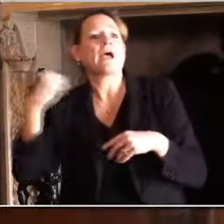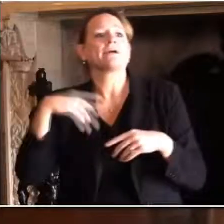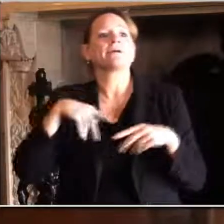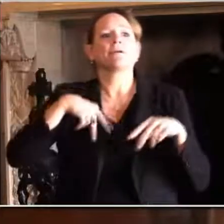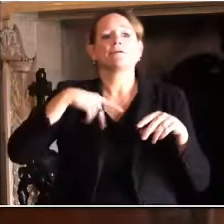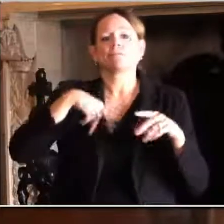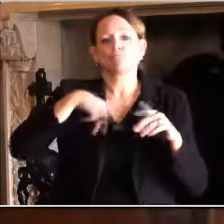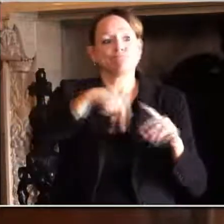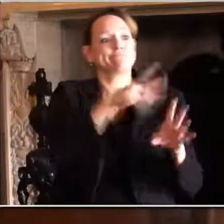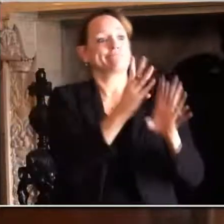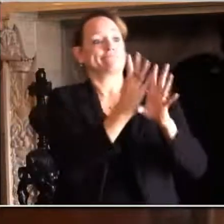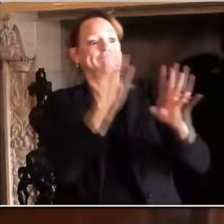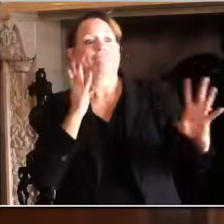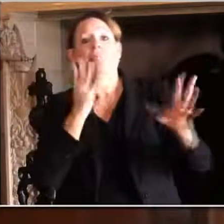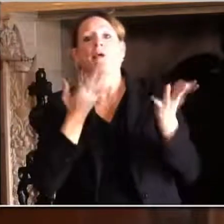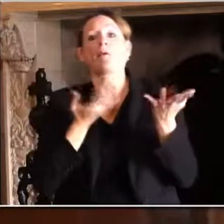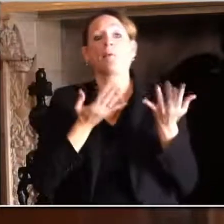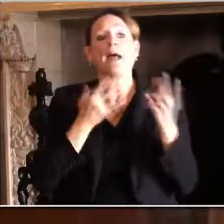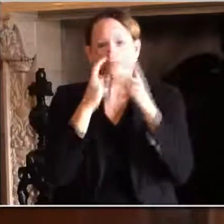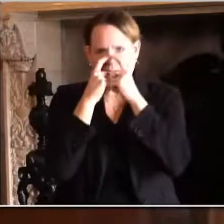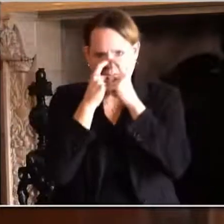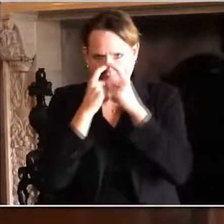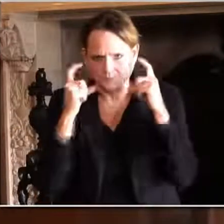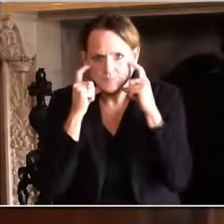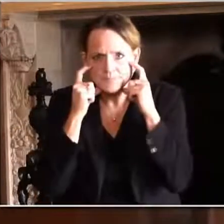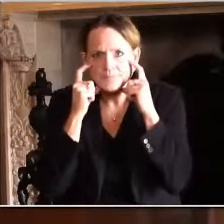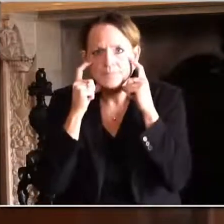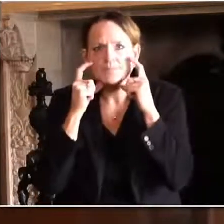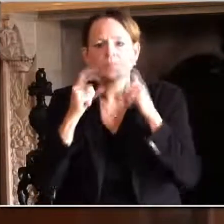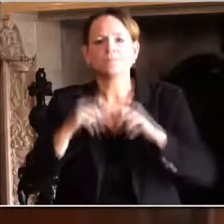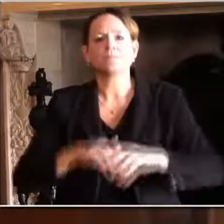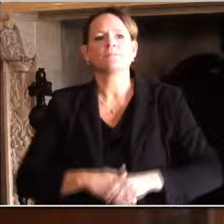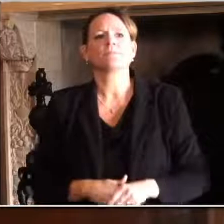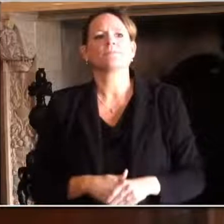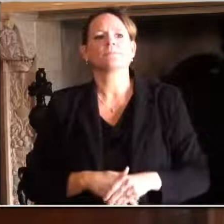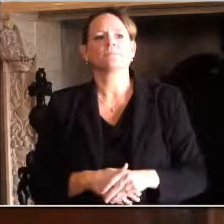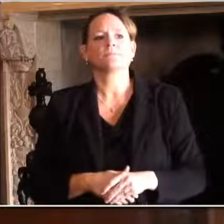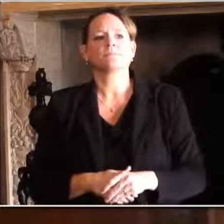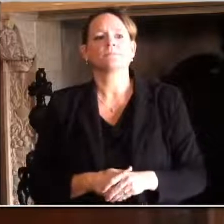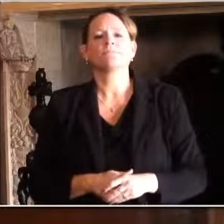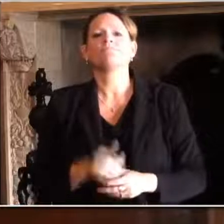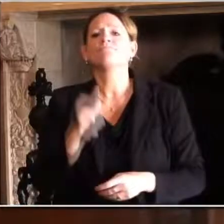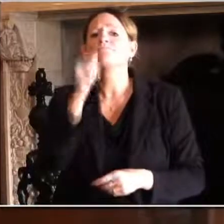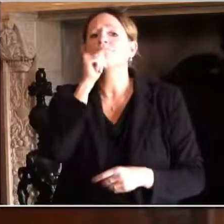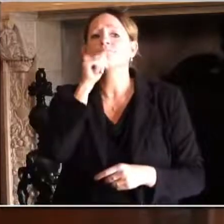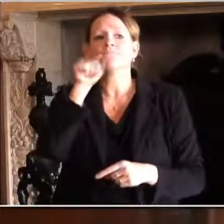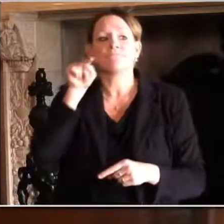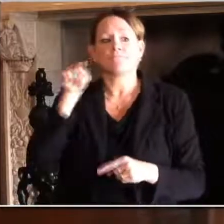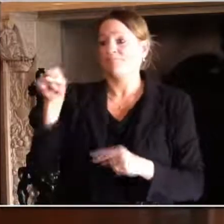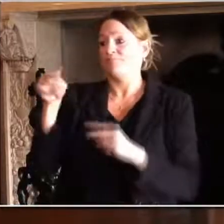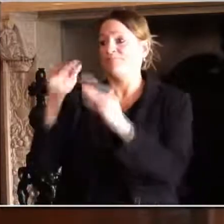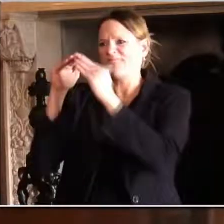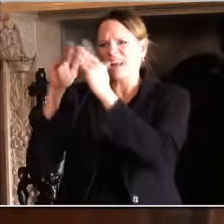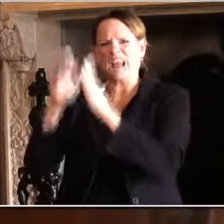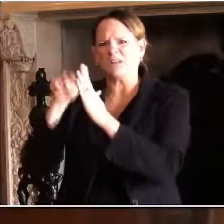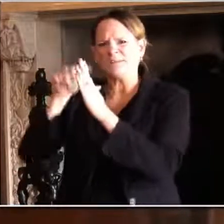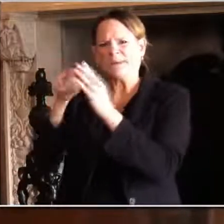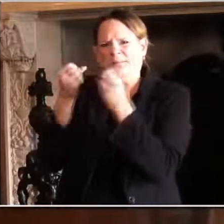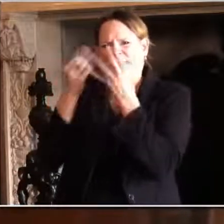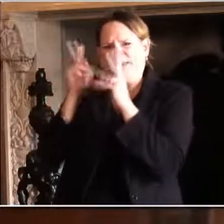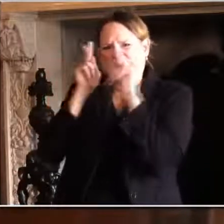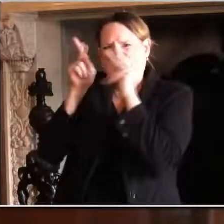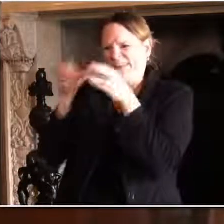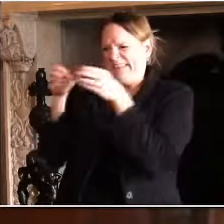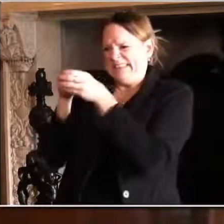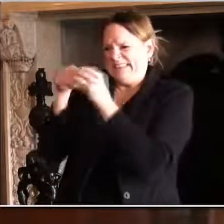you to mask up, folks. And if you are at a private residence but you're with a small group of people, we'd still